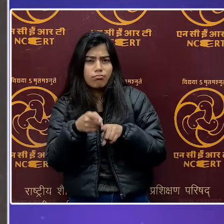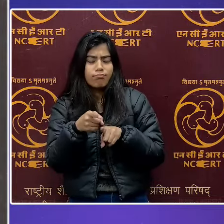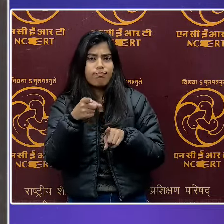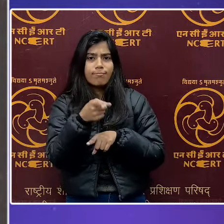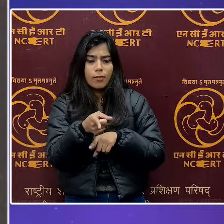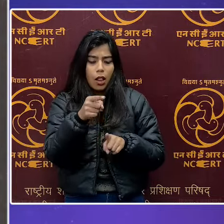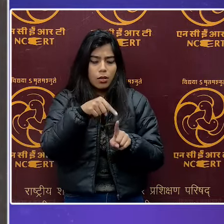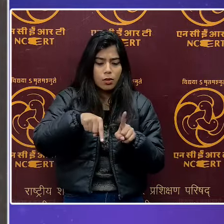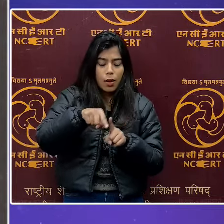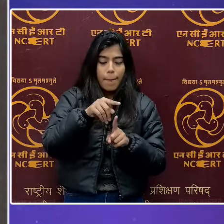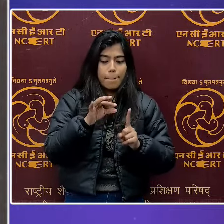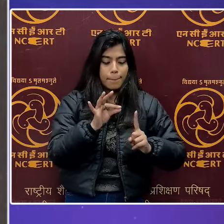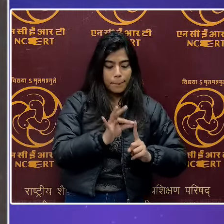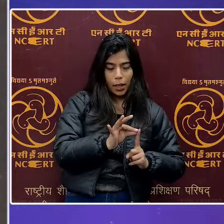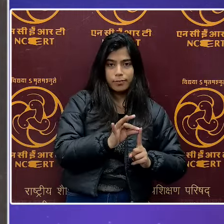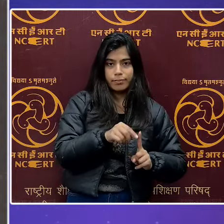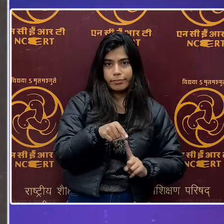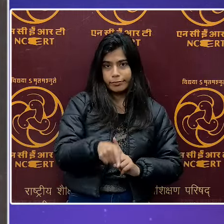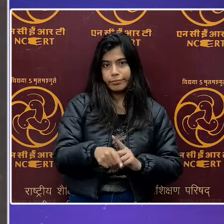P, at time t.